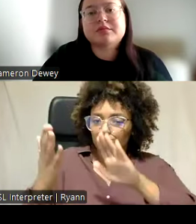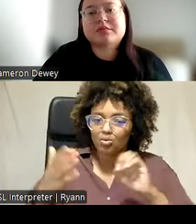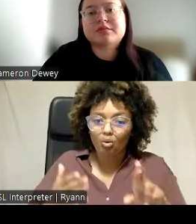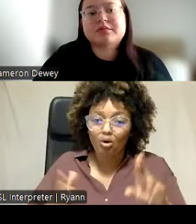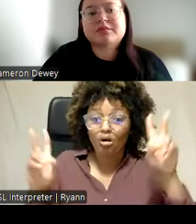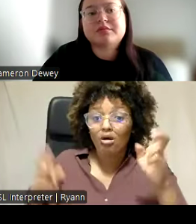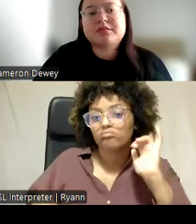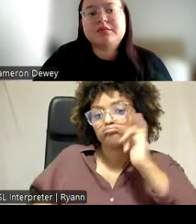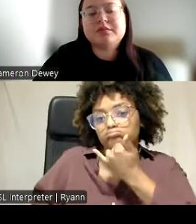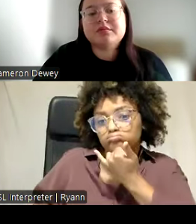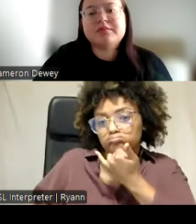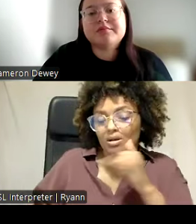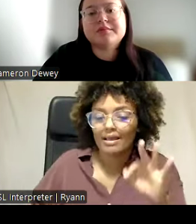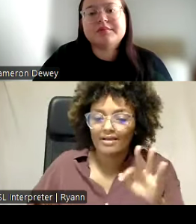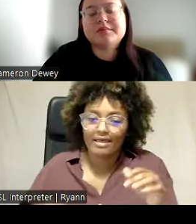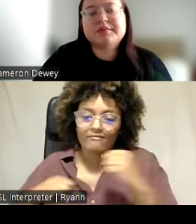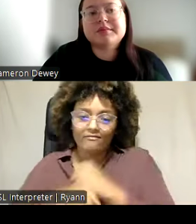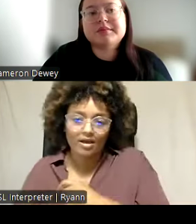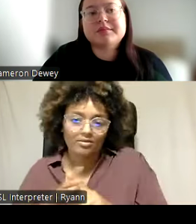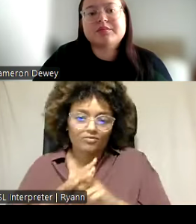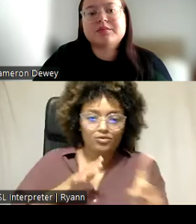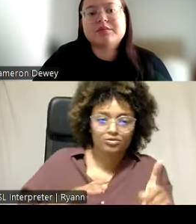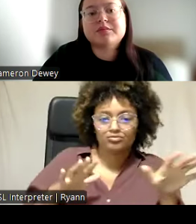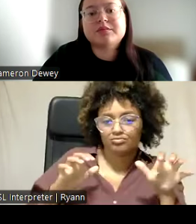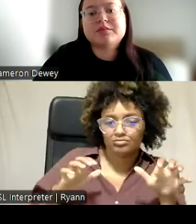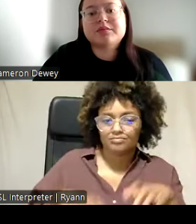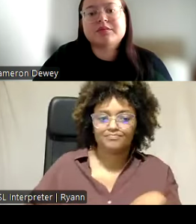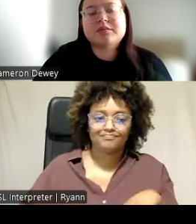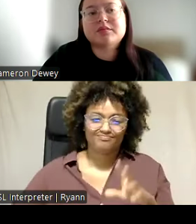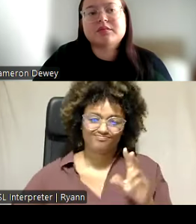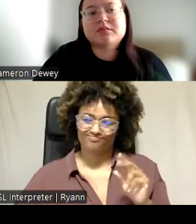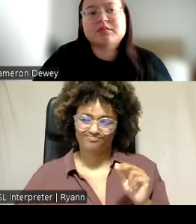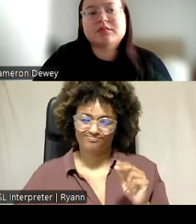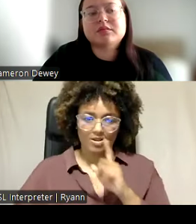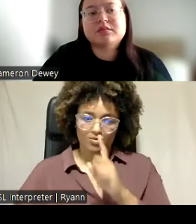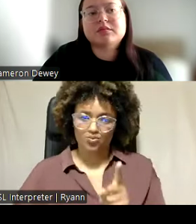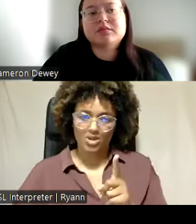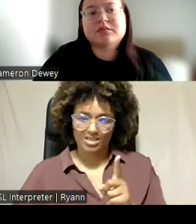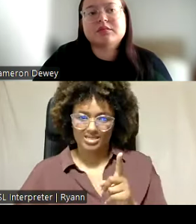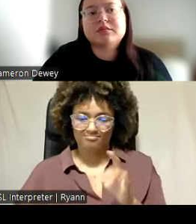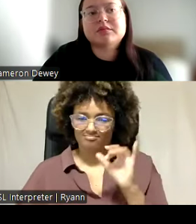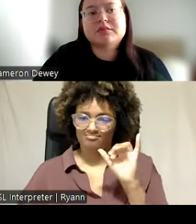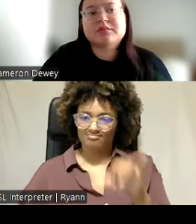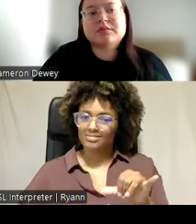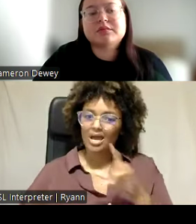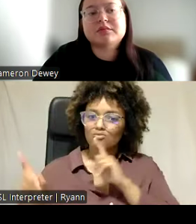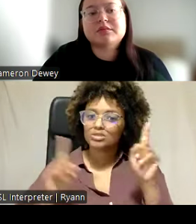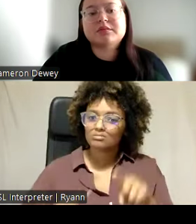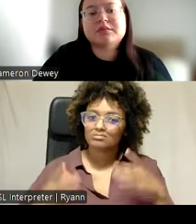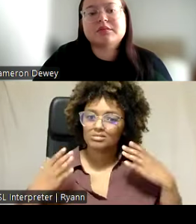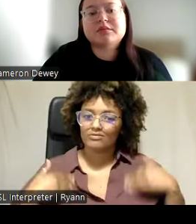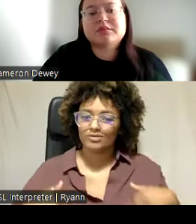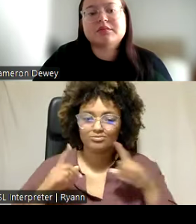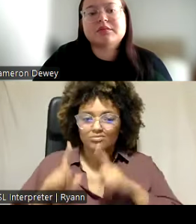incorrectly by freezing or not fighting back, because these are very much normal physical